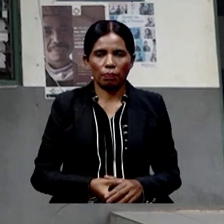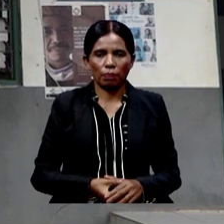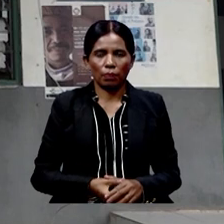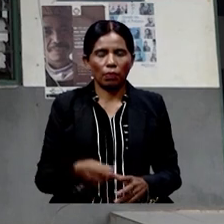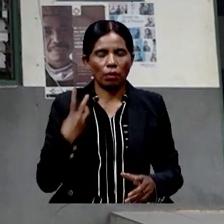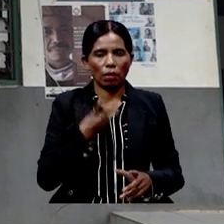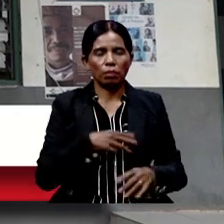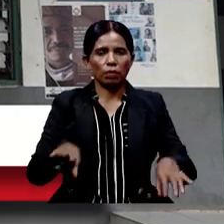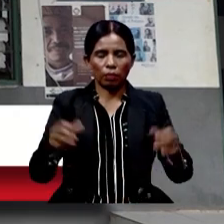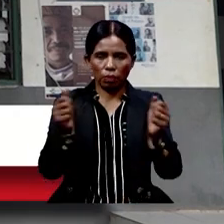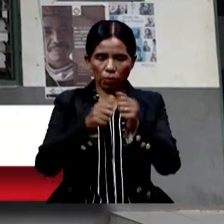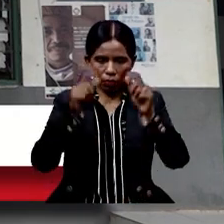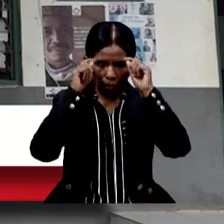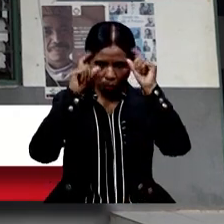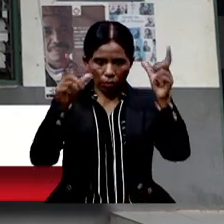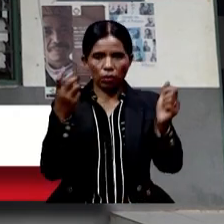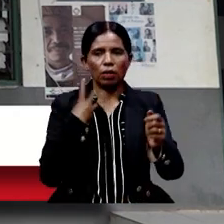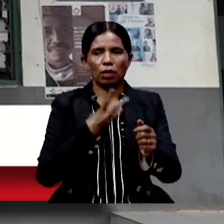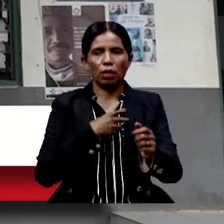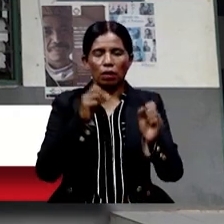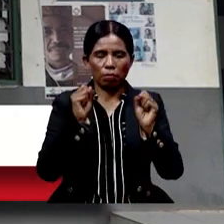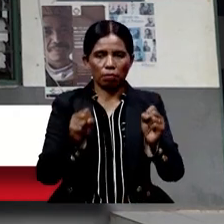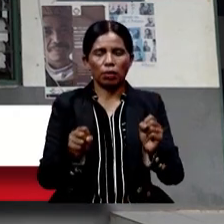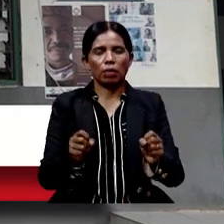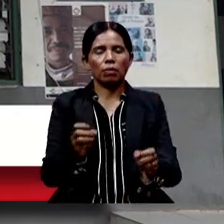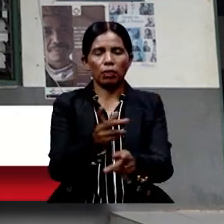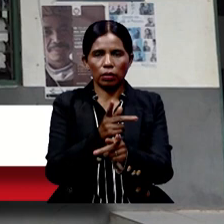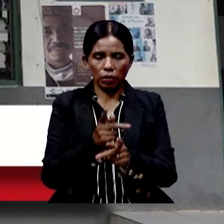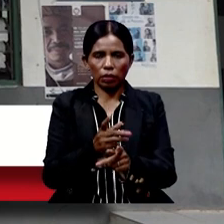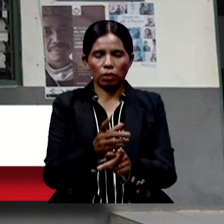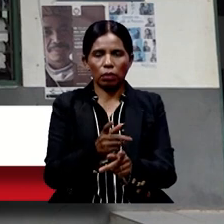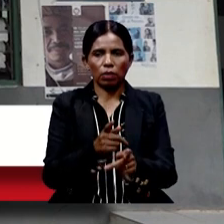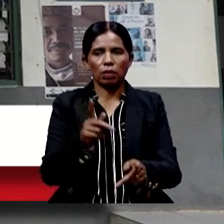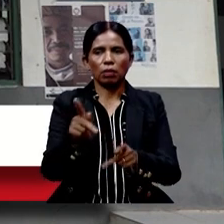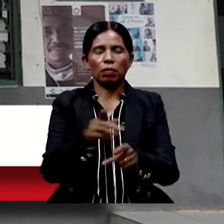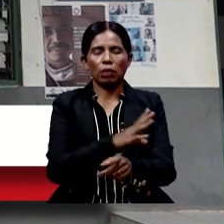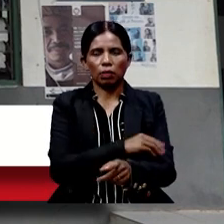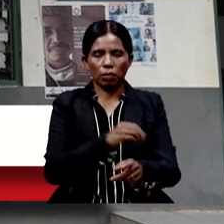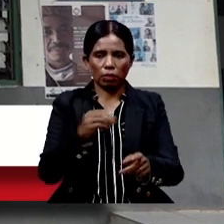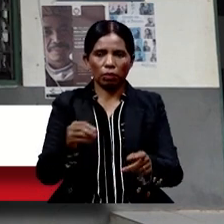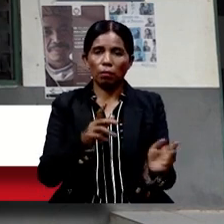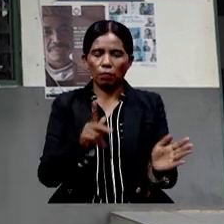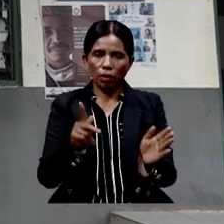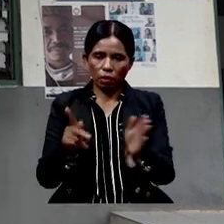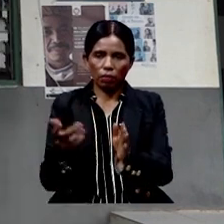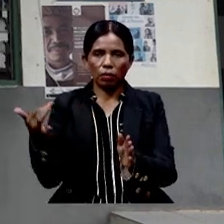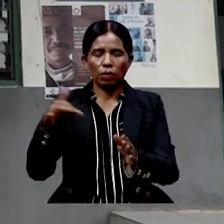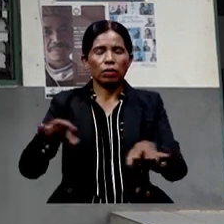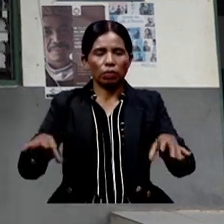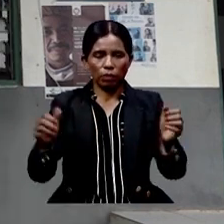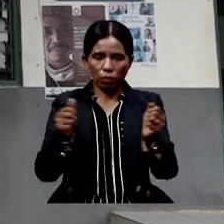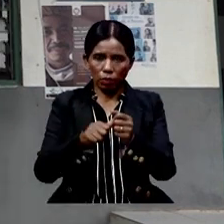actually providing and executing a comprehensive plan